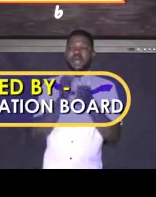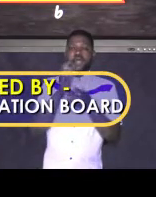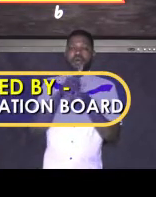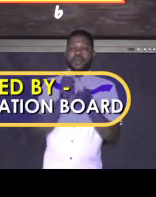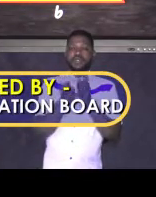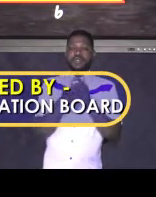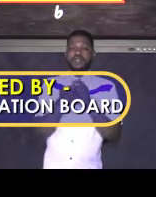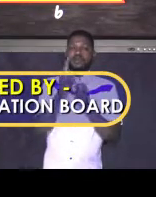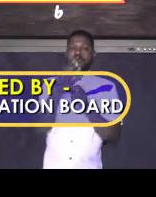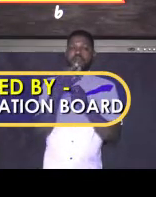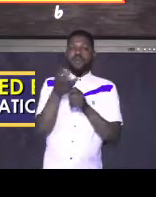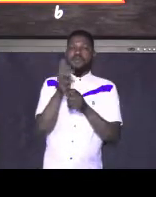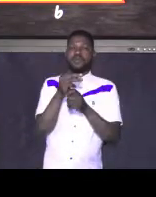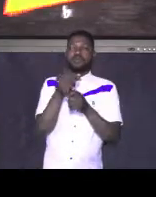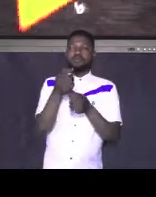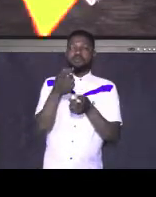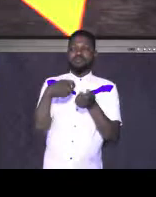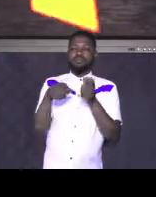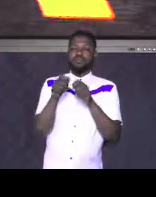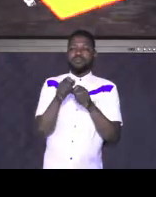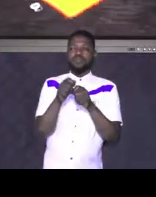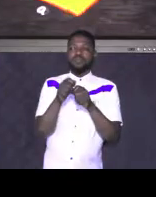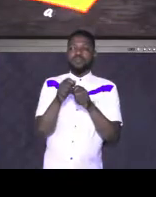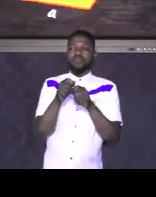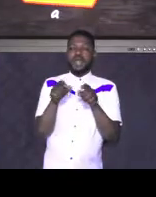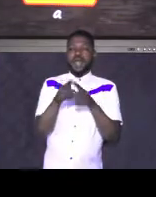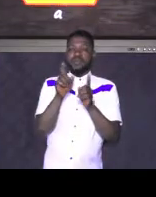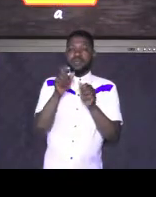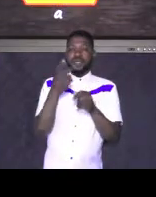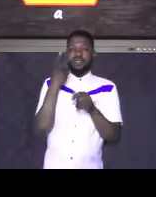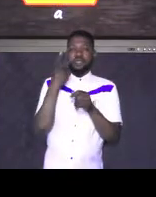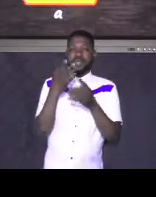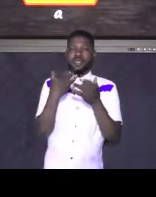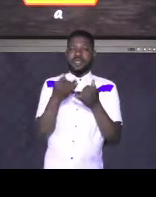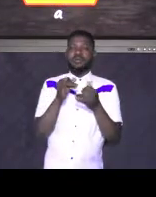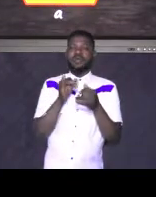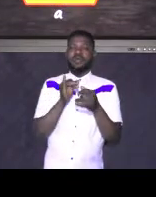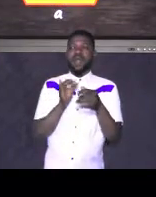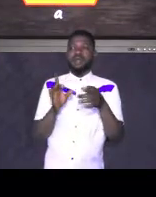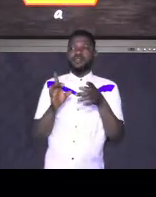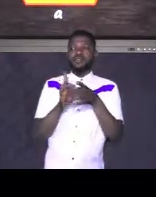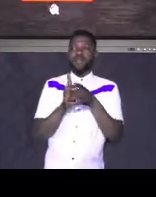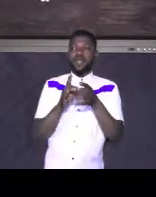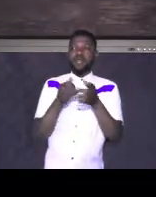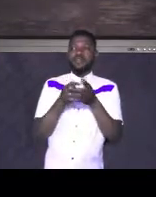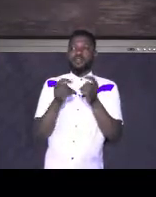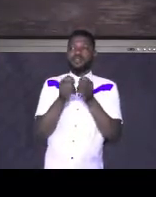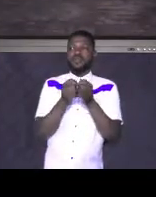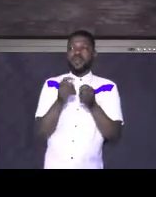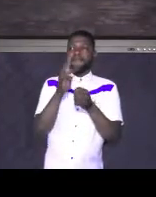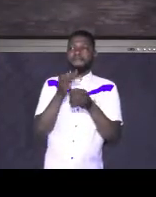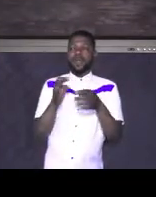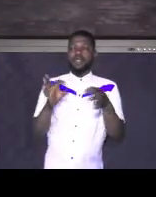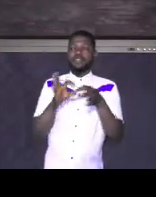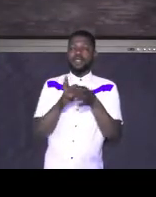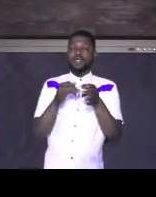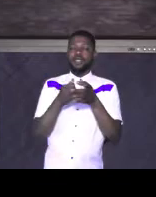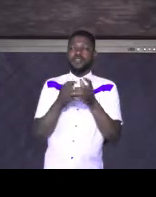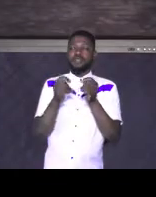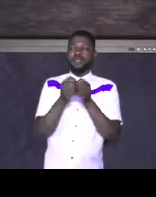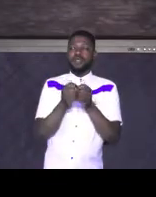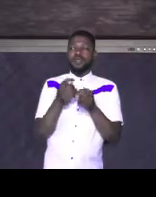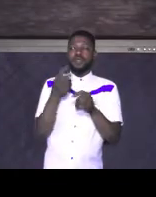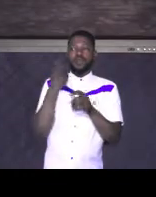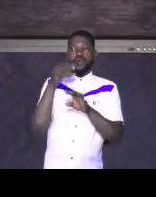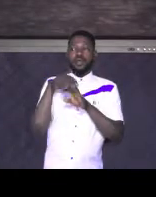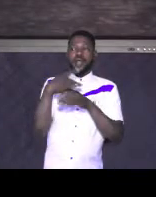will rotate one of them, flip it upside down like this. As you can see, now I'll join it together. And by joining it